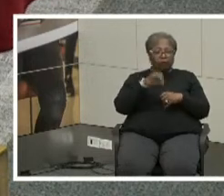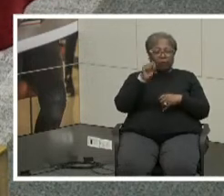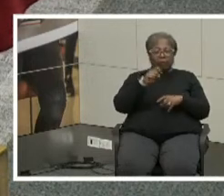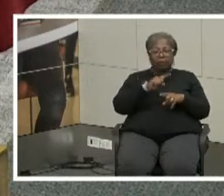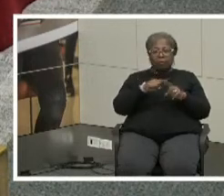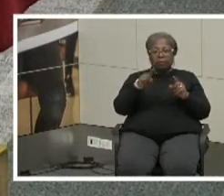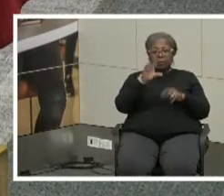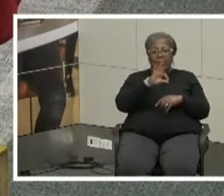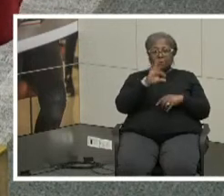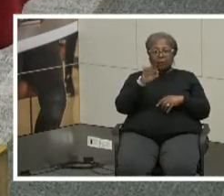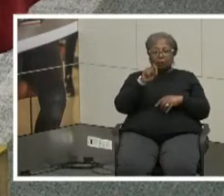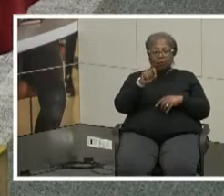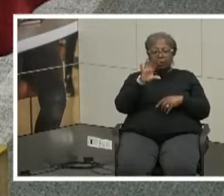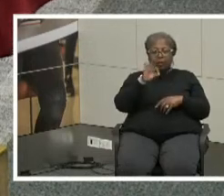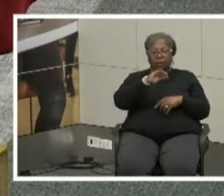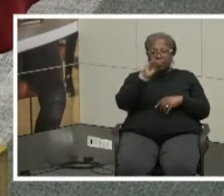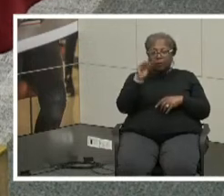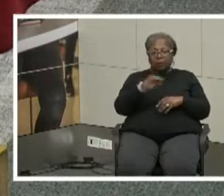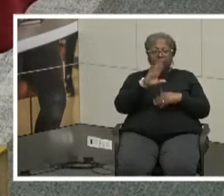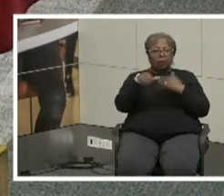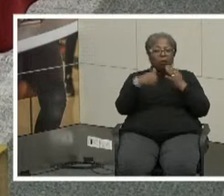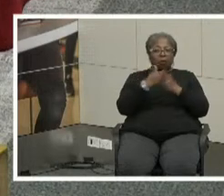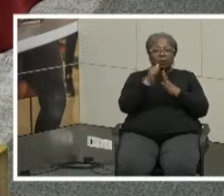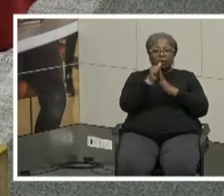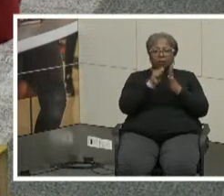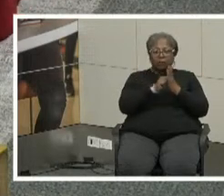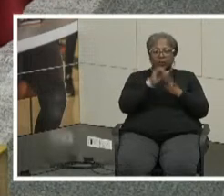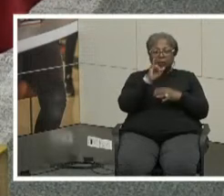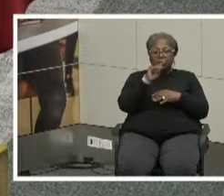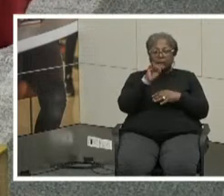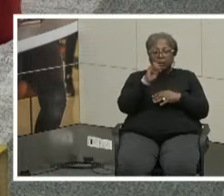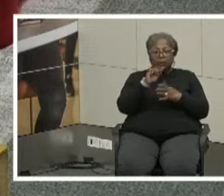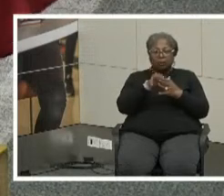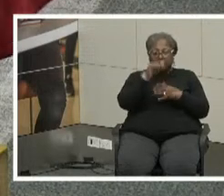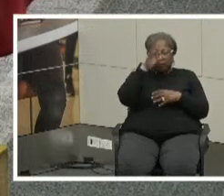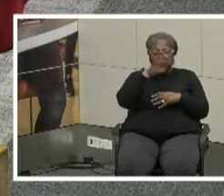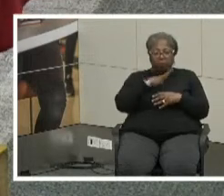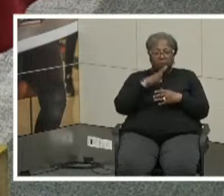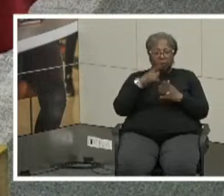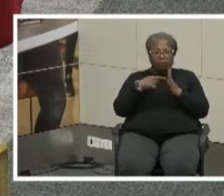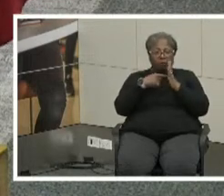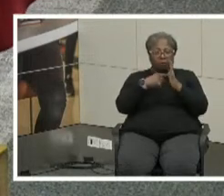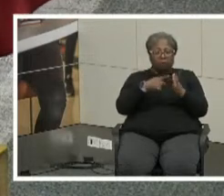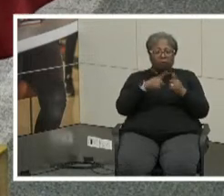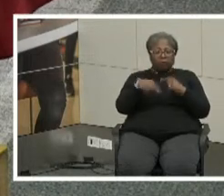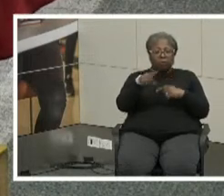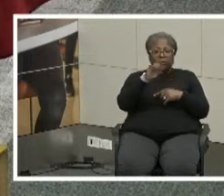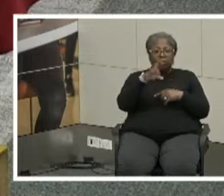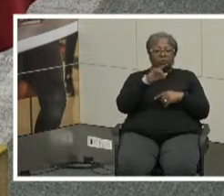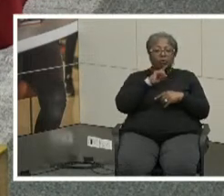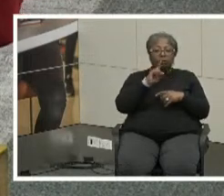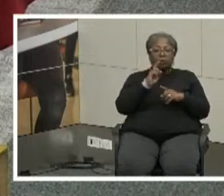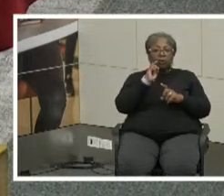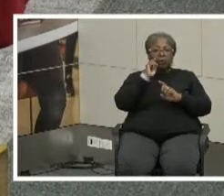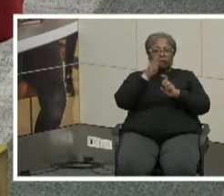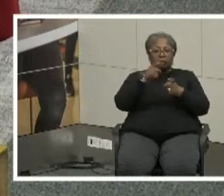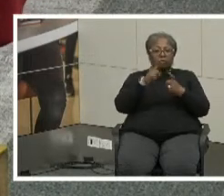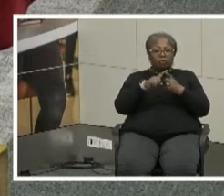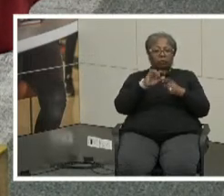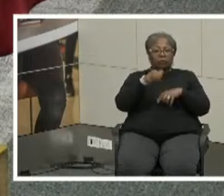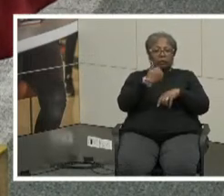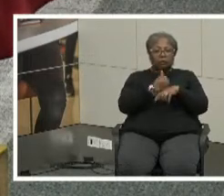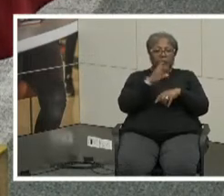for 99.9% of all the agenda items that this little man brings to you or are you just contributing to the